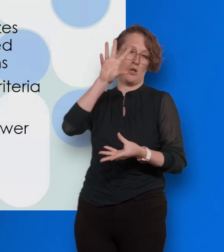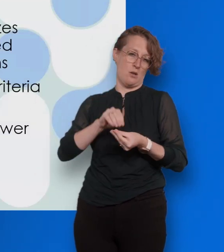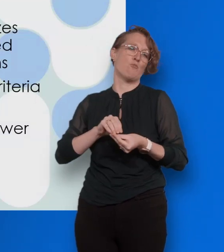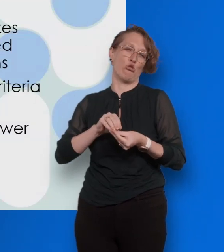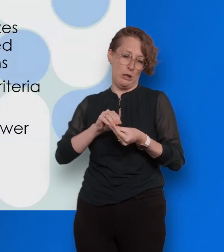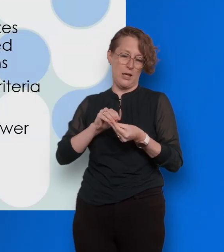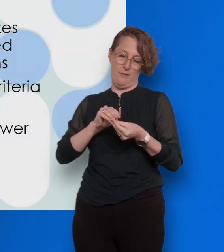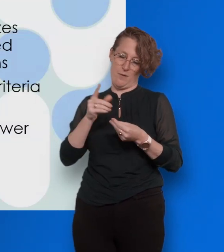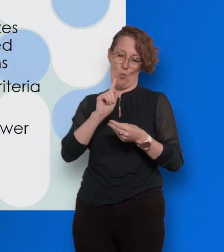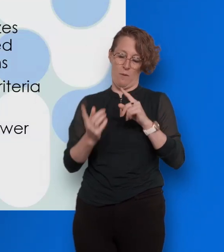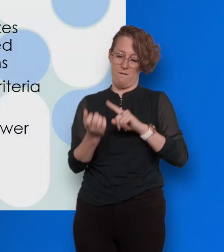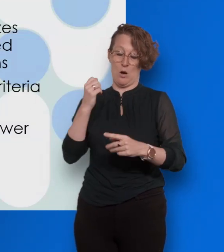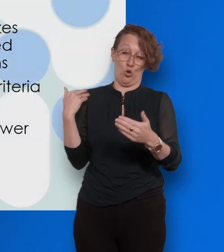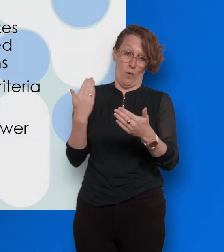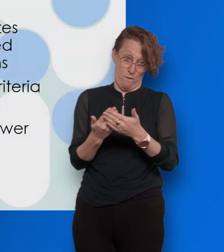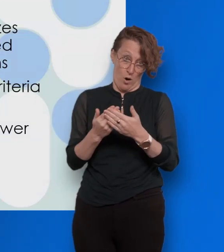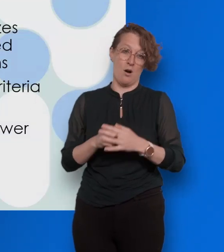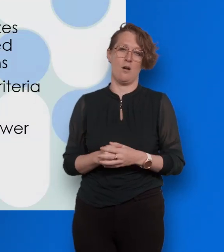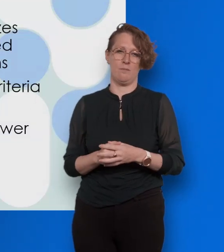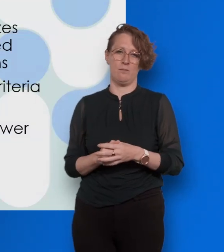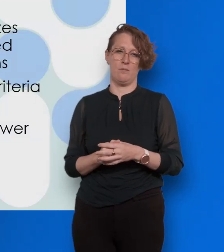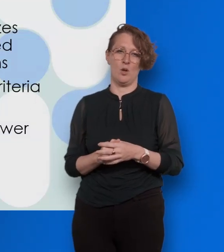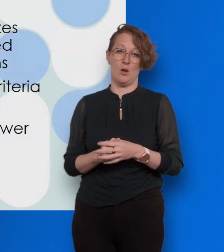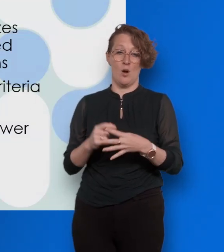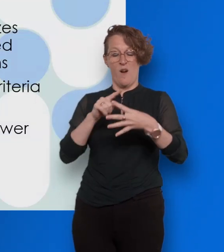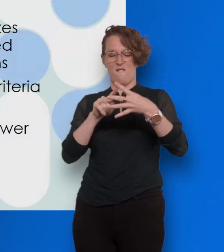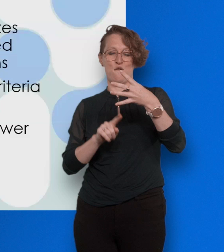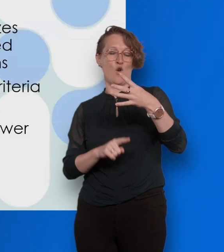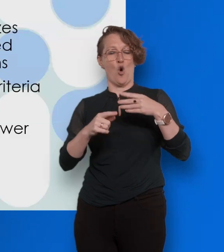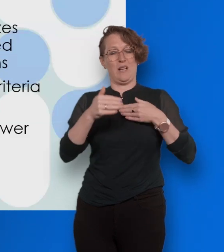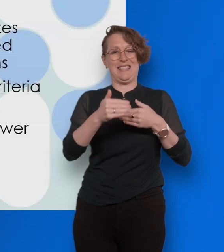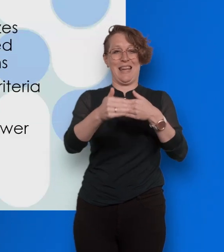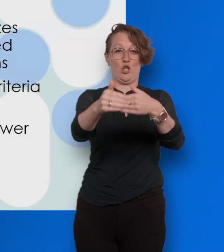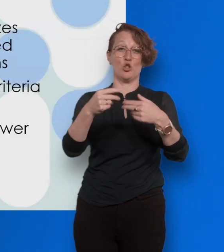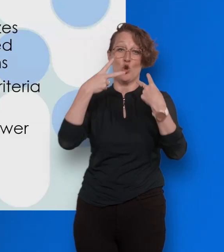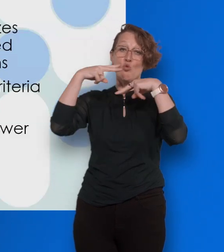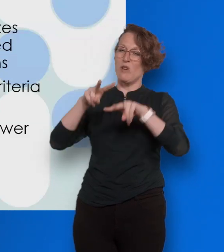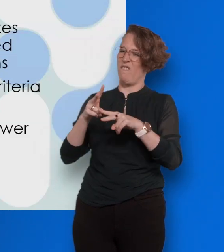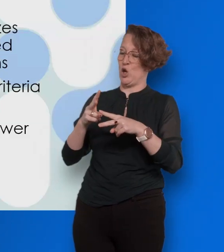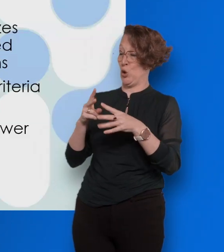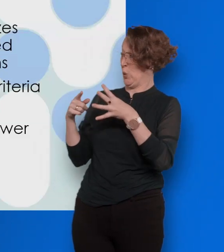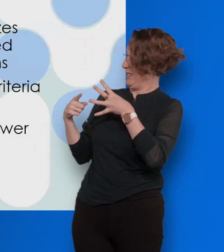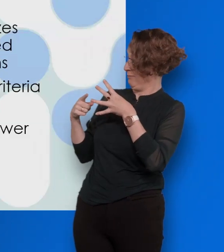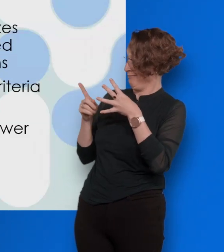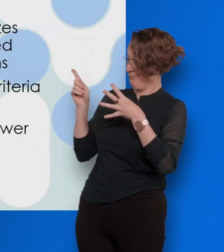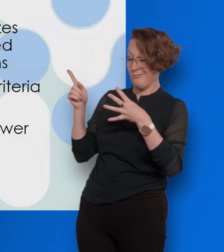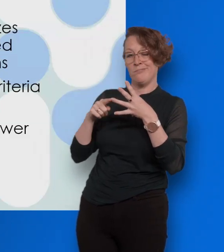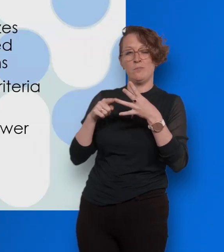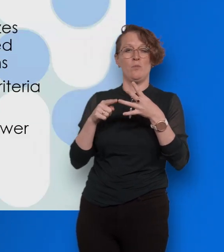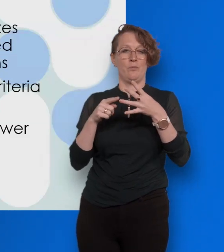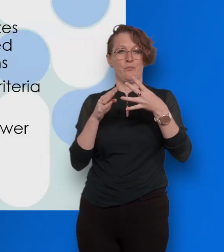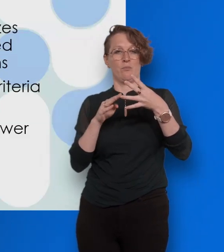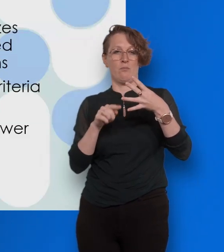our findings for 4 of these stages. So the review stage summarizes here the previous